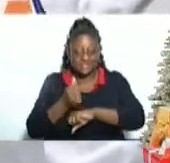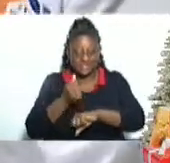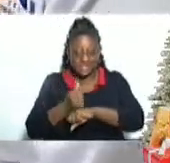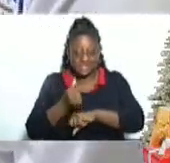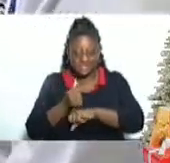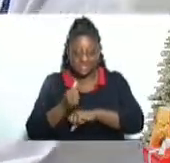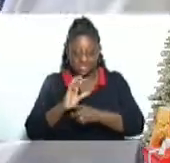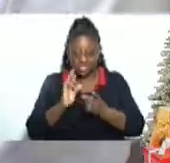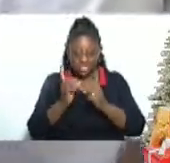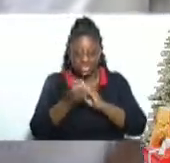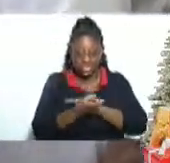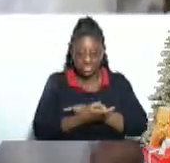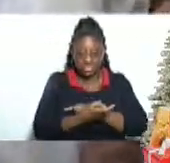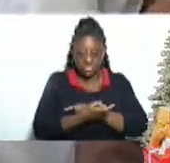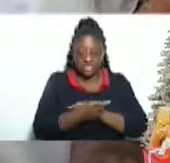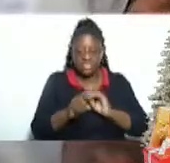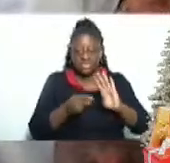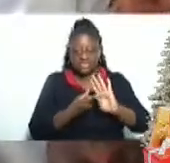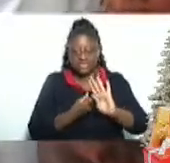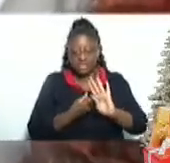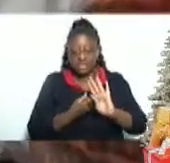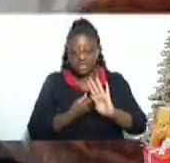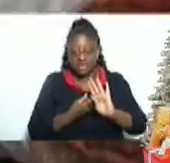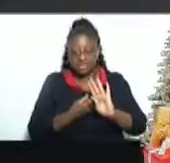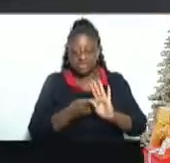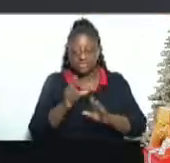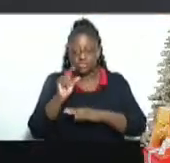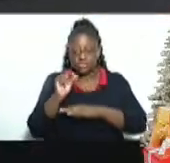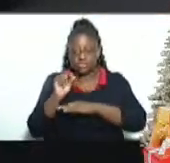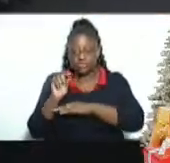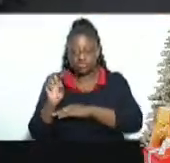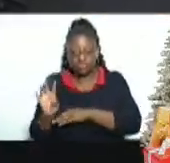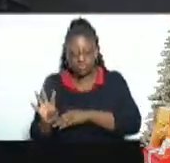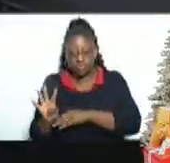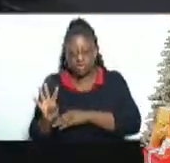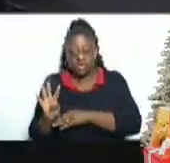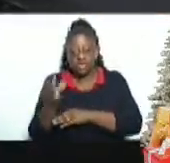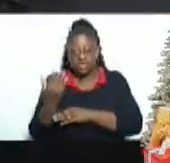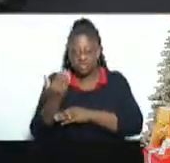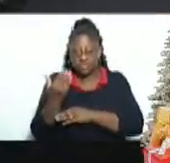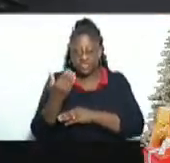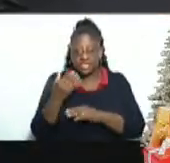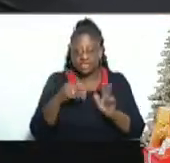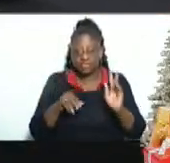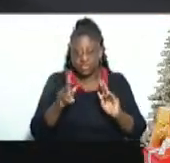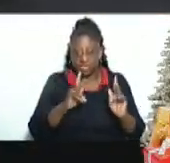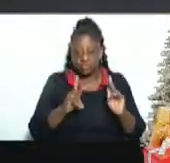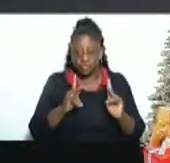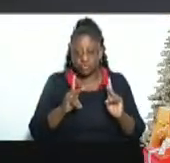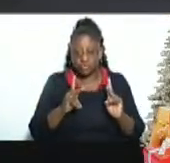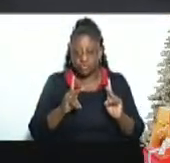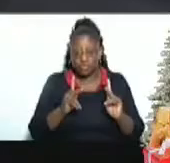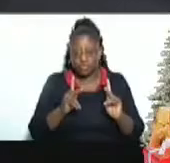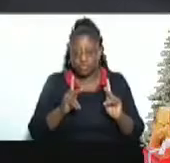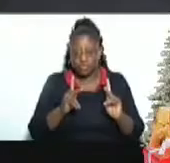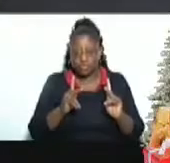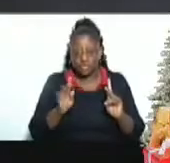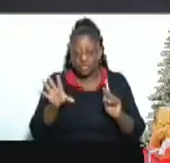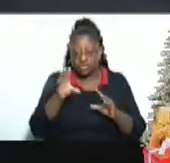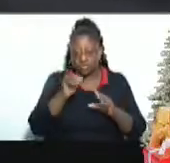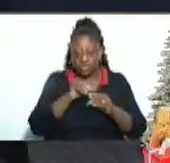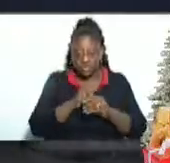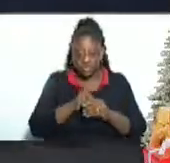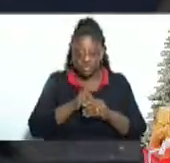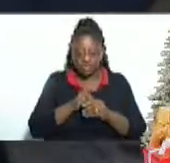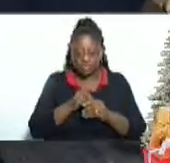The program's next cycle begins January 2024. 15 program participants who make up the current cohort involved in a Pan